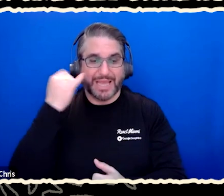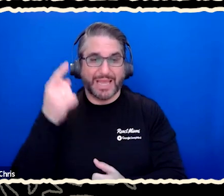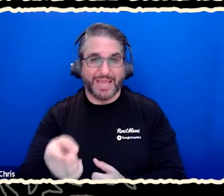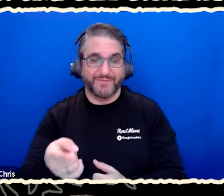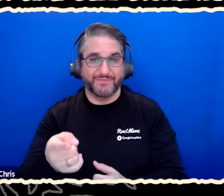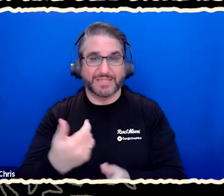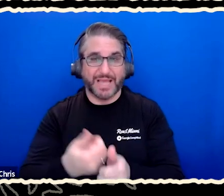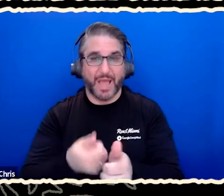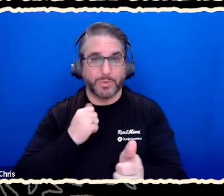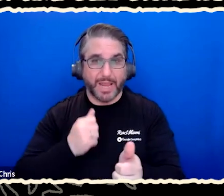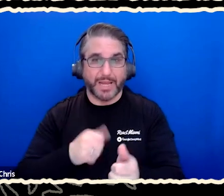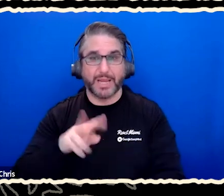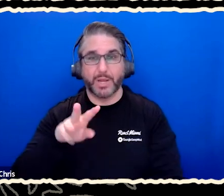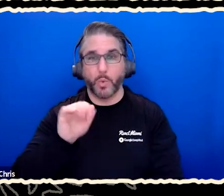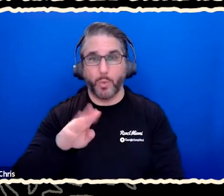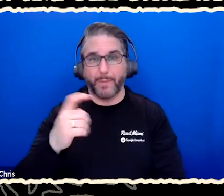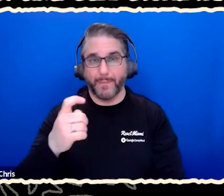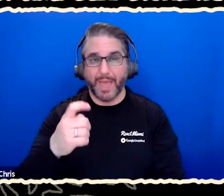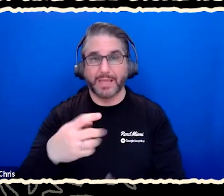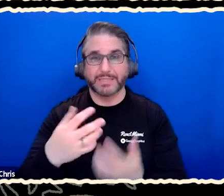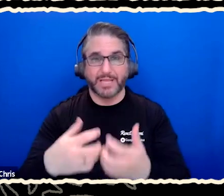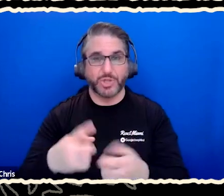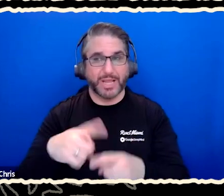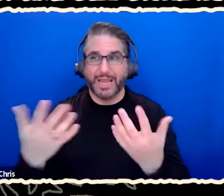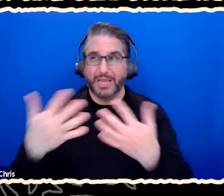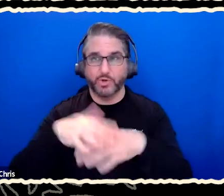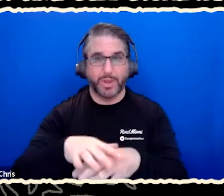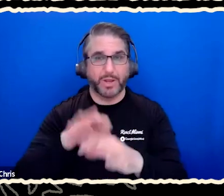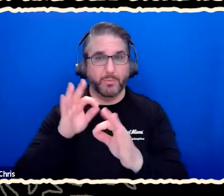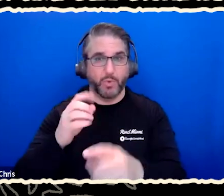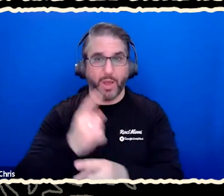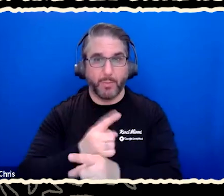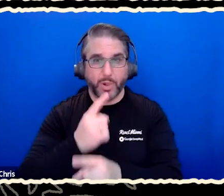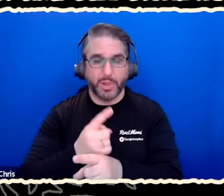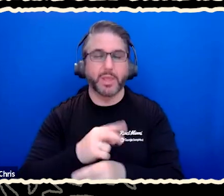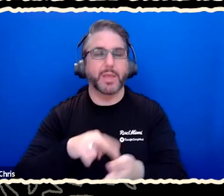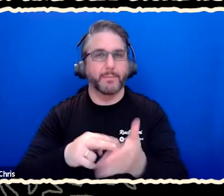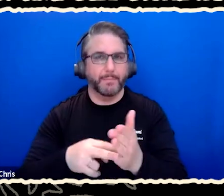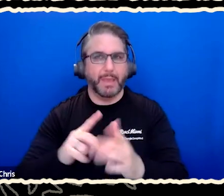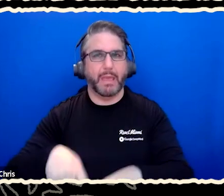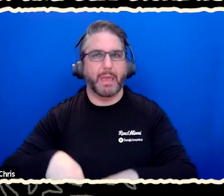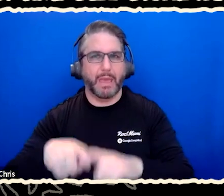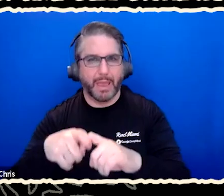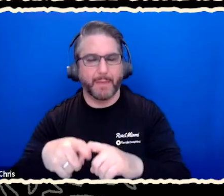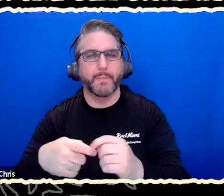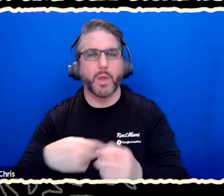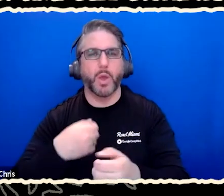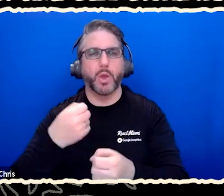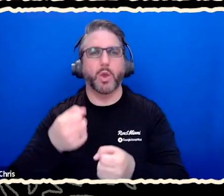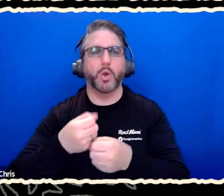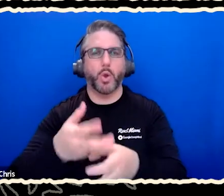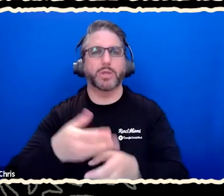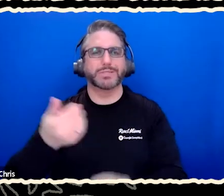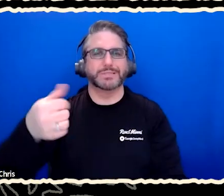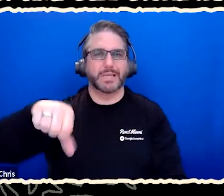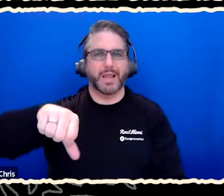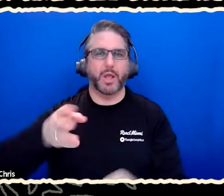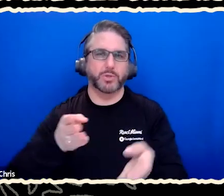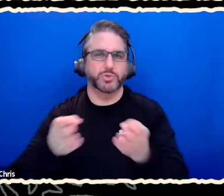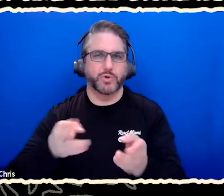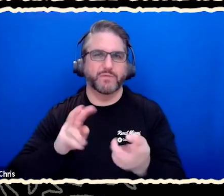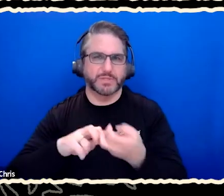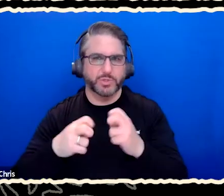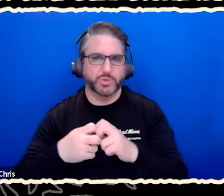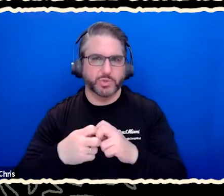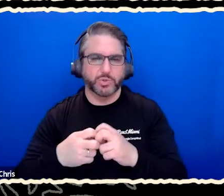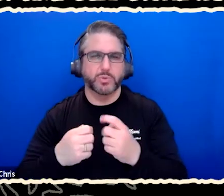the regex engine cannot interpret it properly, it might hang on it and then to cause a denial of service issue. So